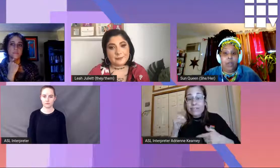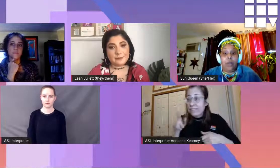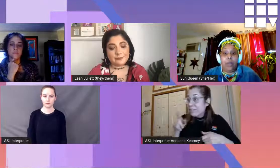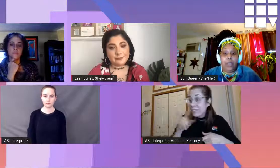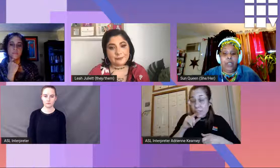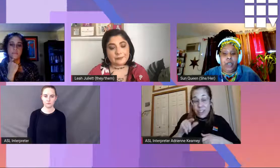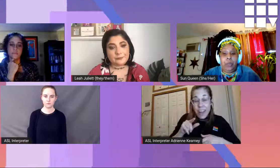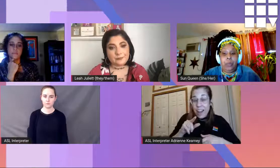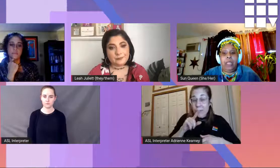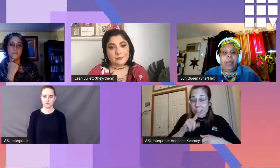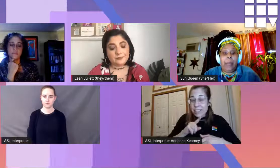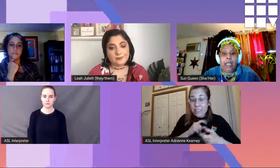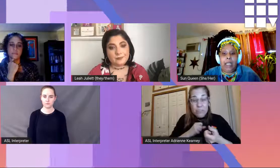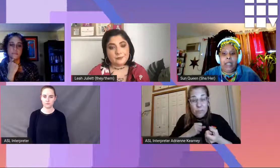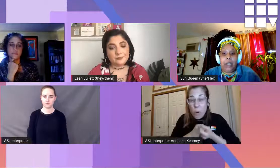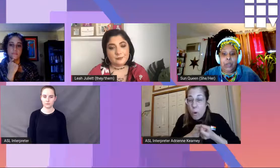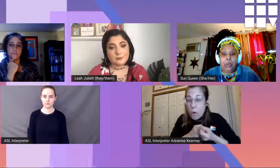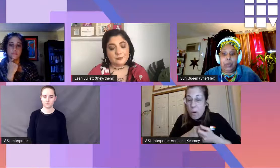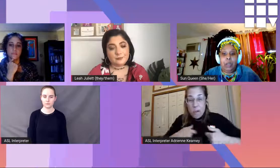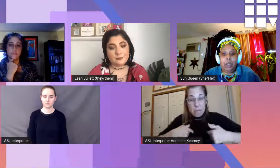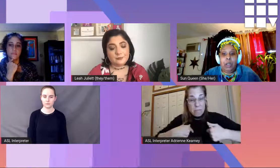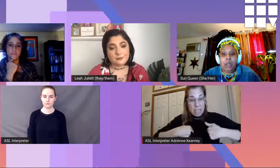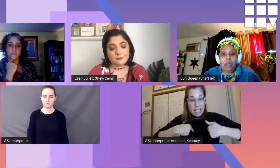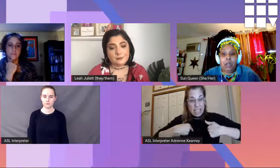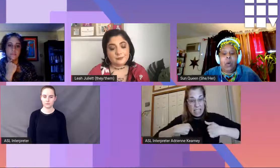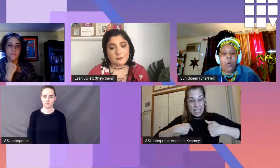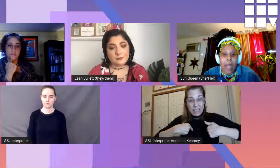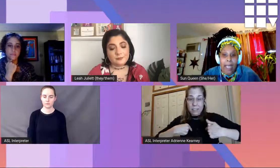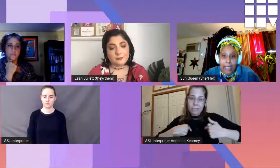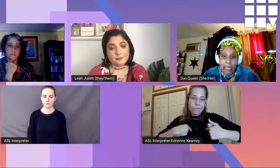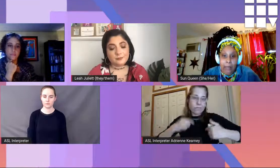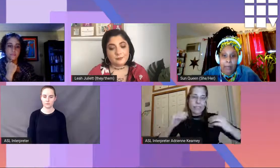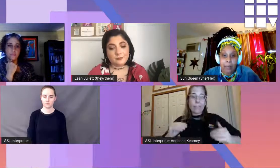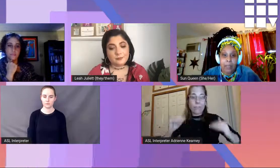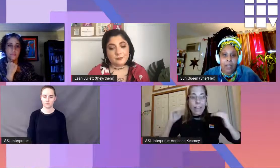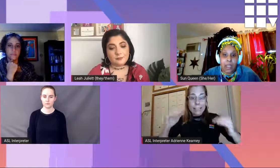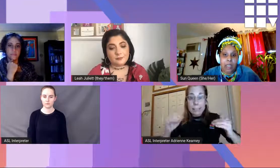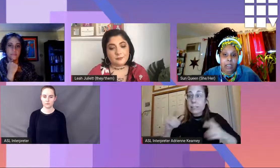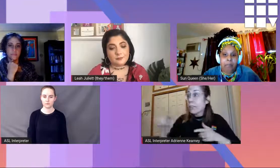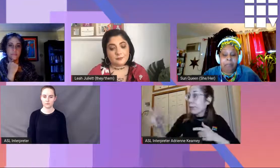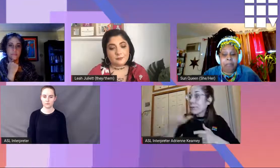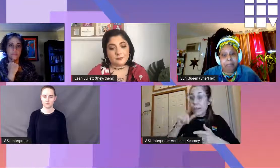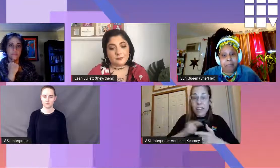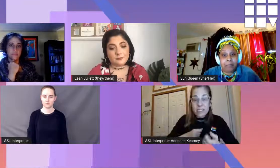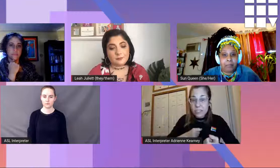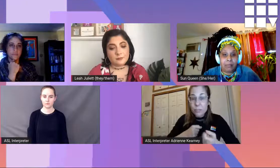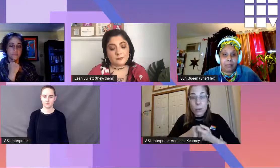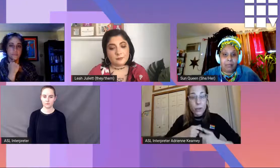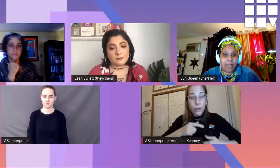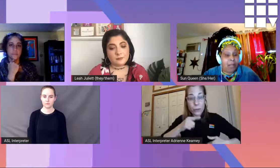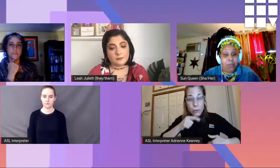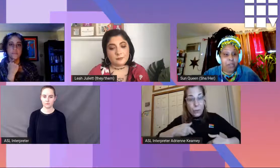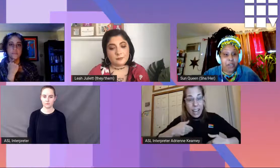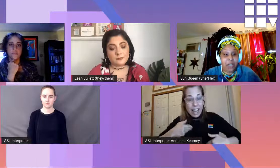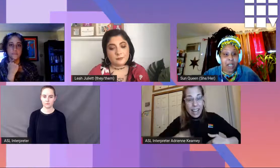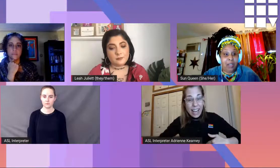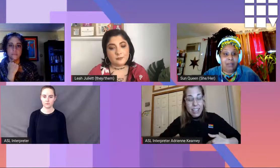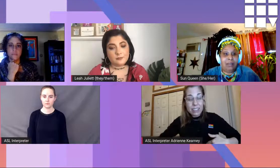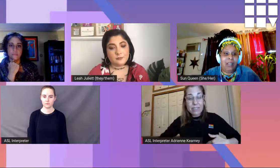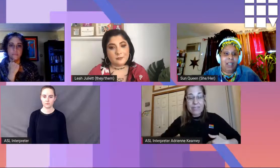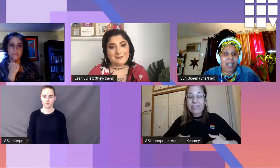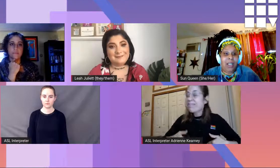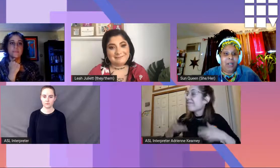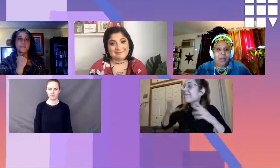not, going to be committed to who I am, then I don't want your